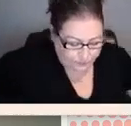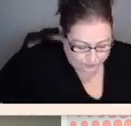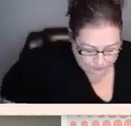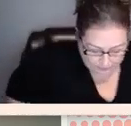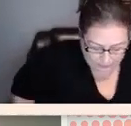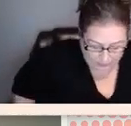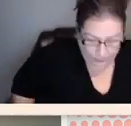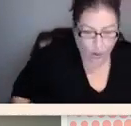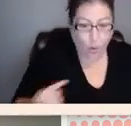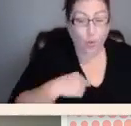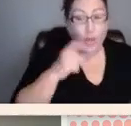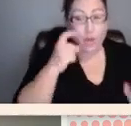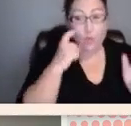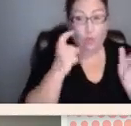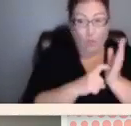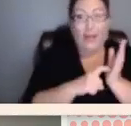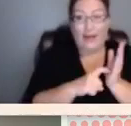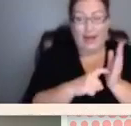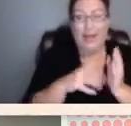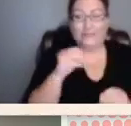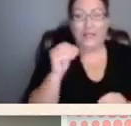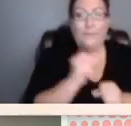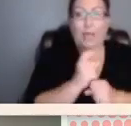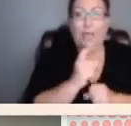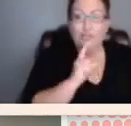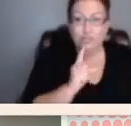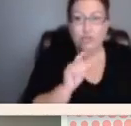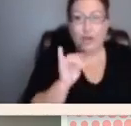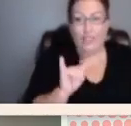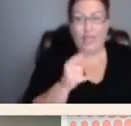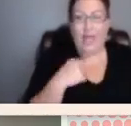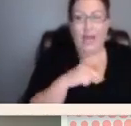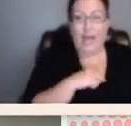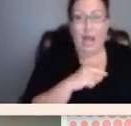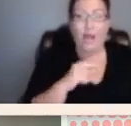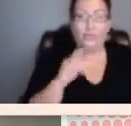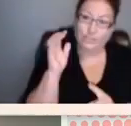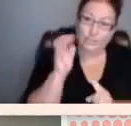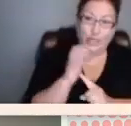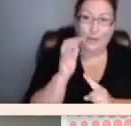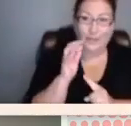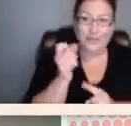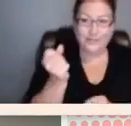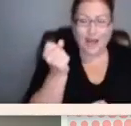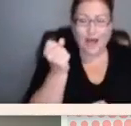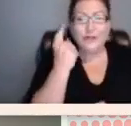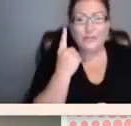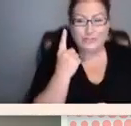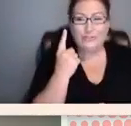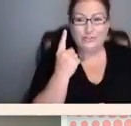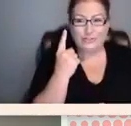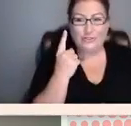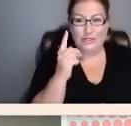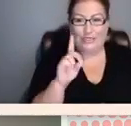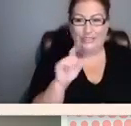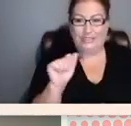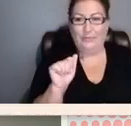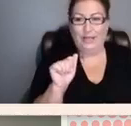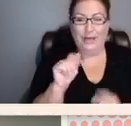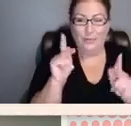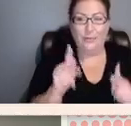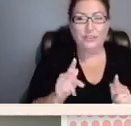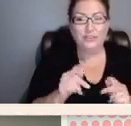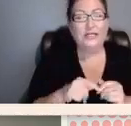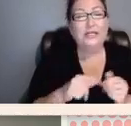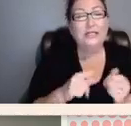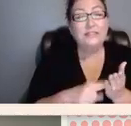and made sure that our champions understood disability personally.